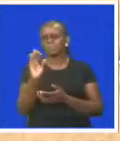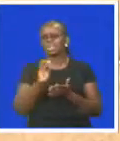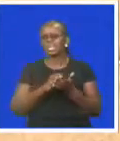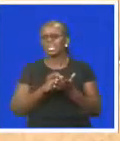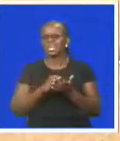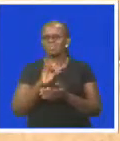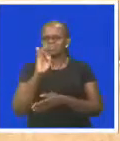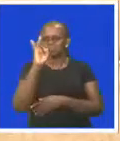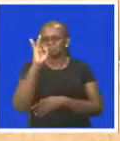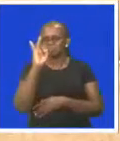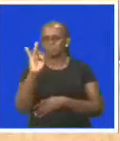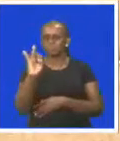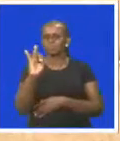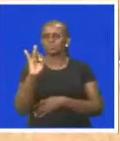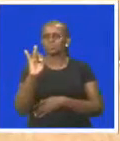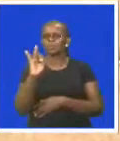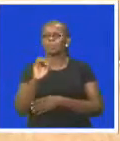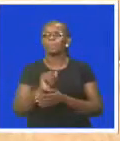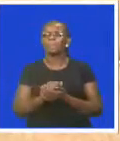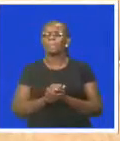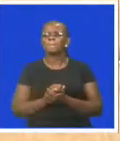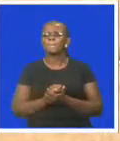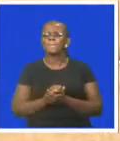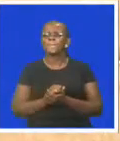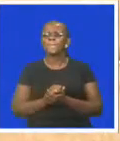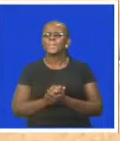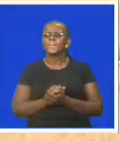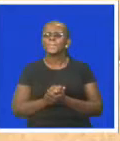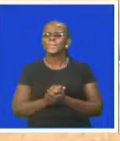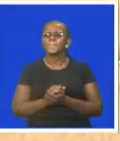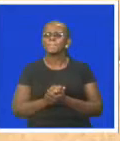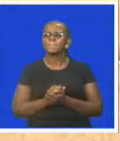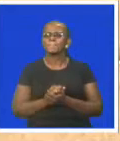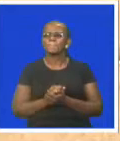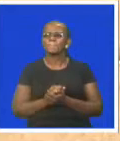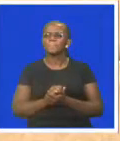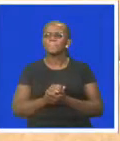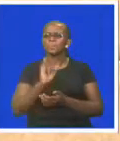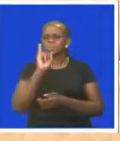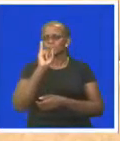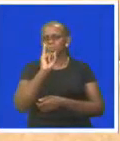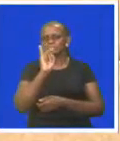1, 2, 2 worms, and this is number 2. And here, we've got